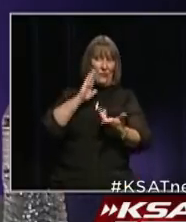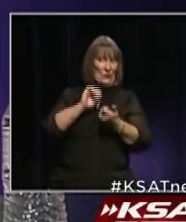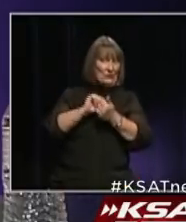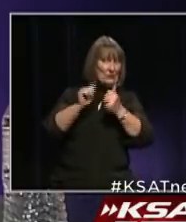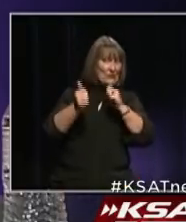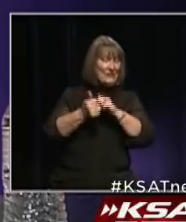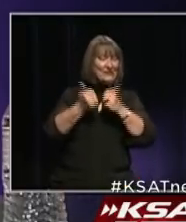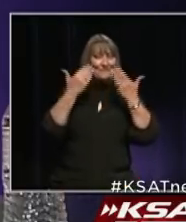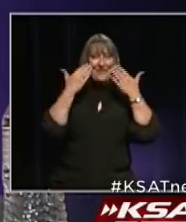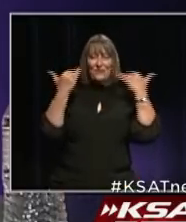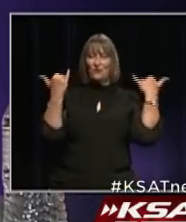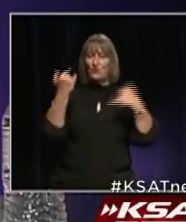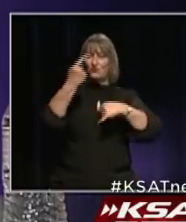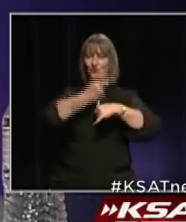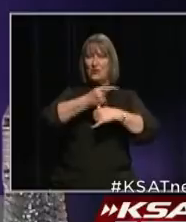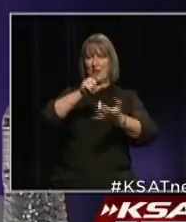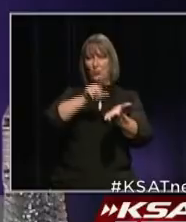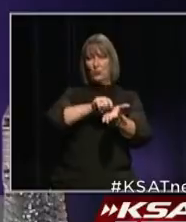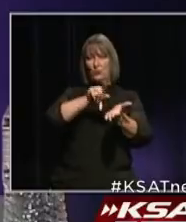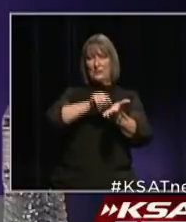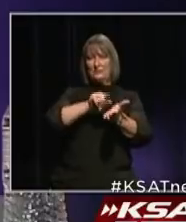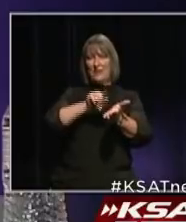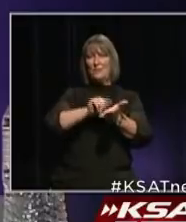today stating that the Biden